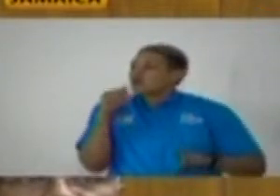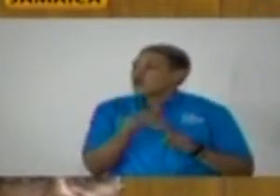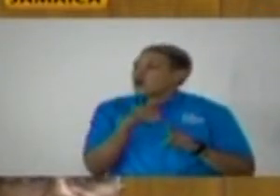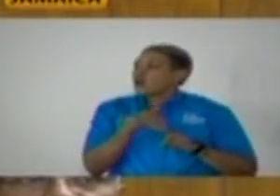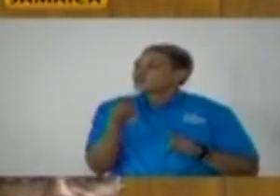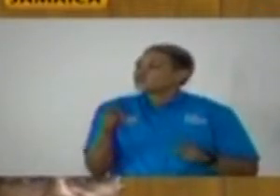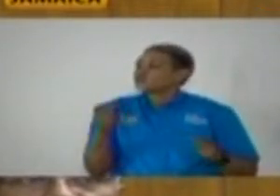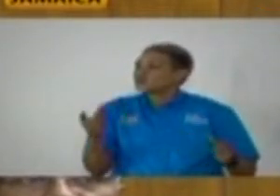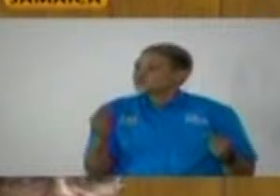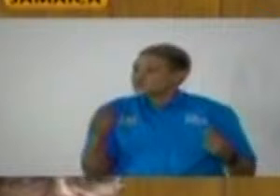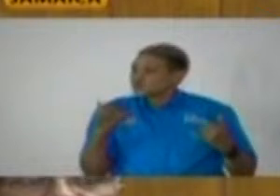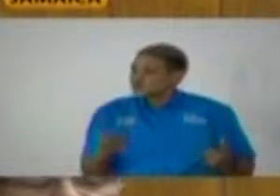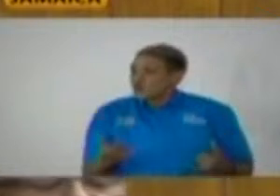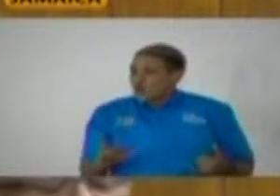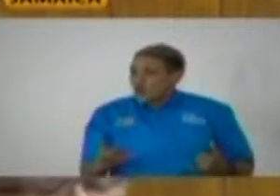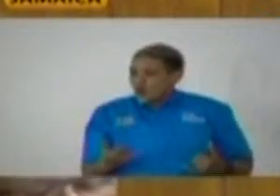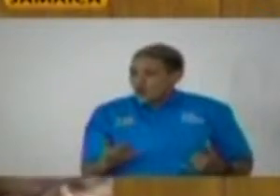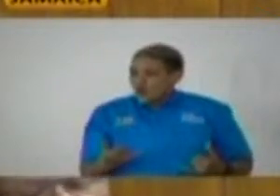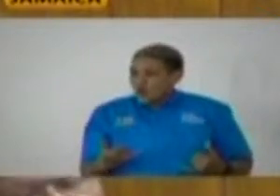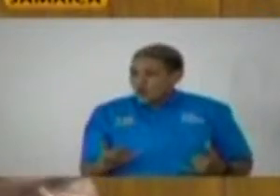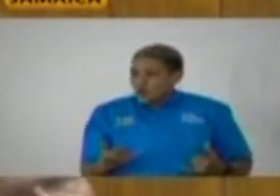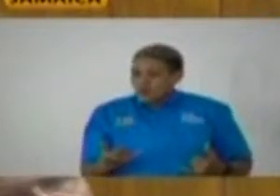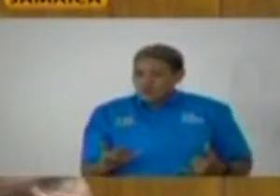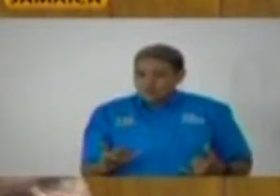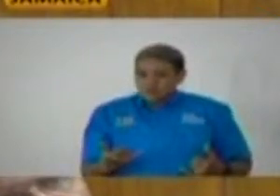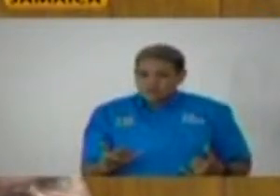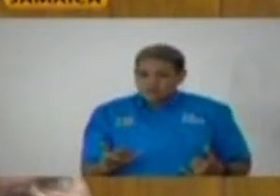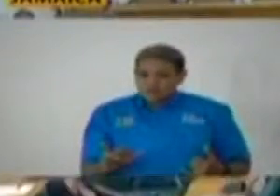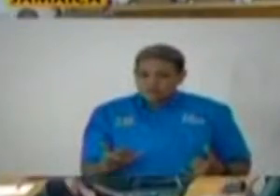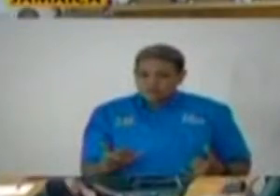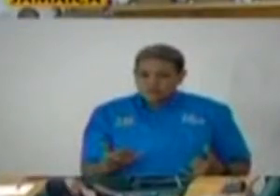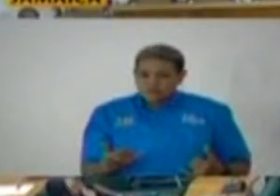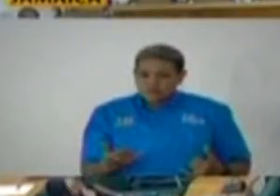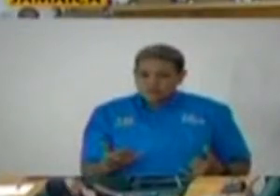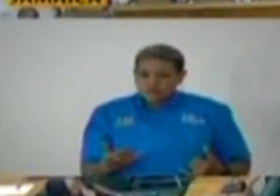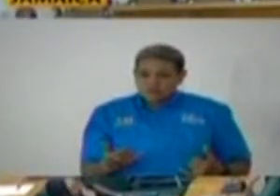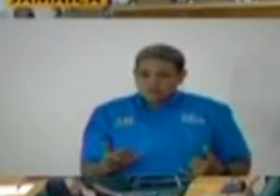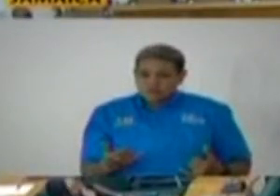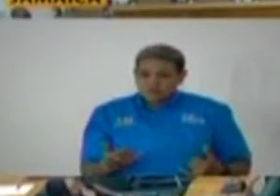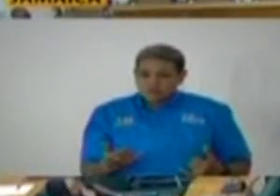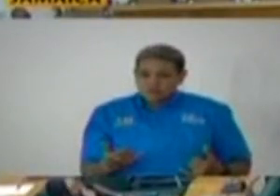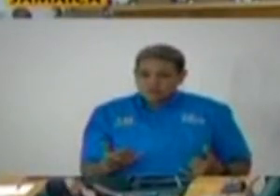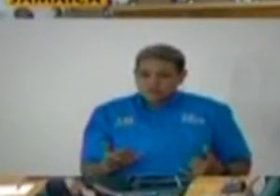you to do so, that whatever those investments are, whether they